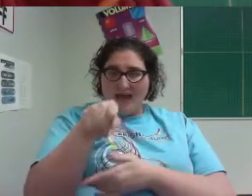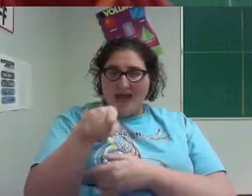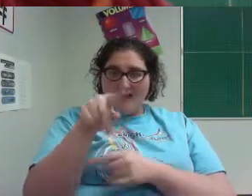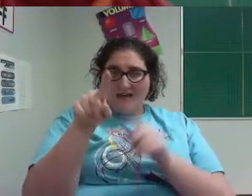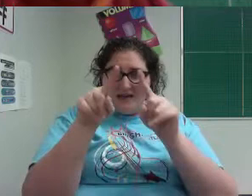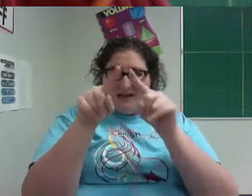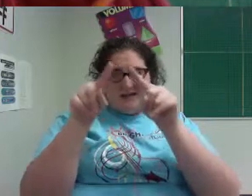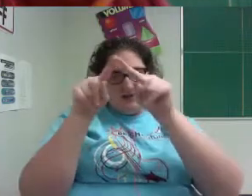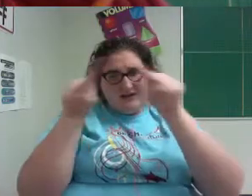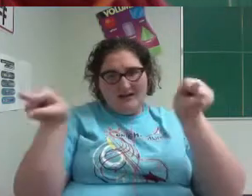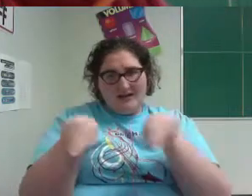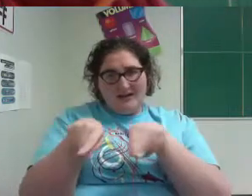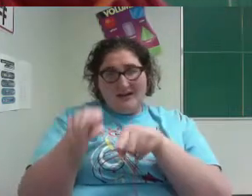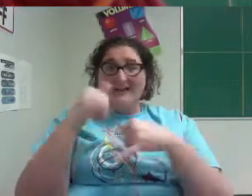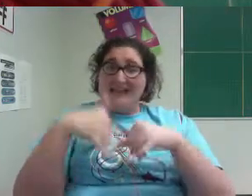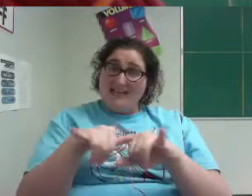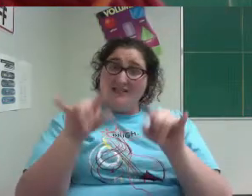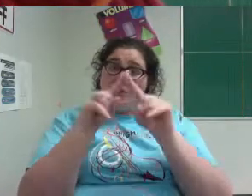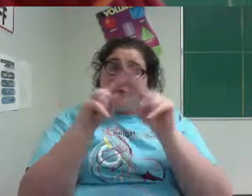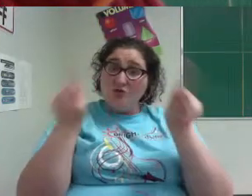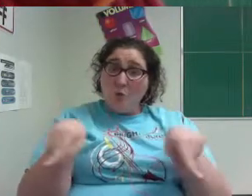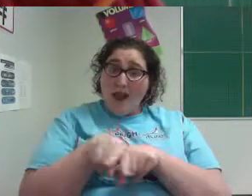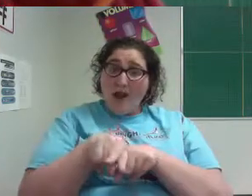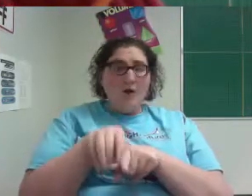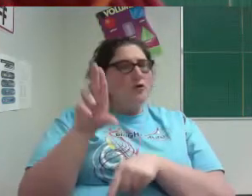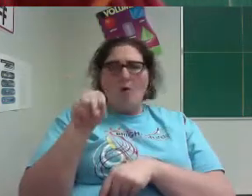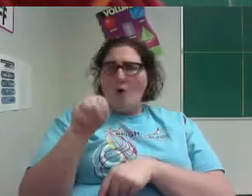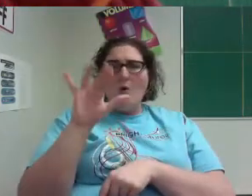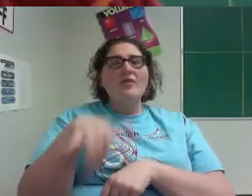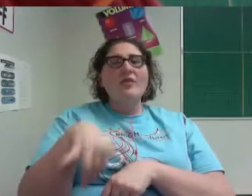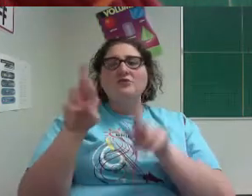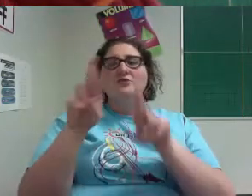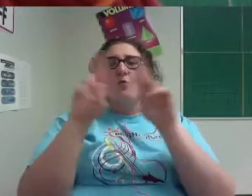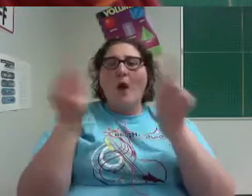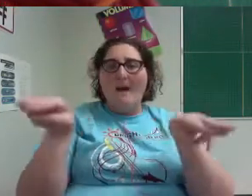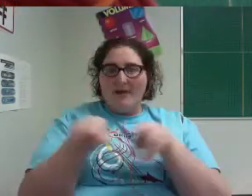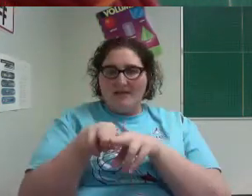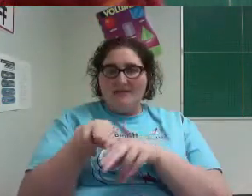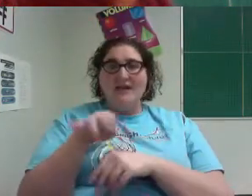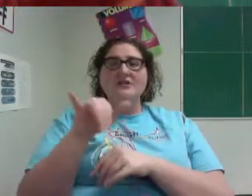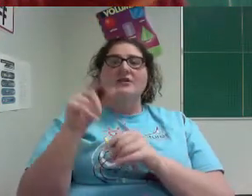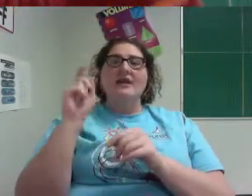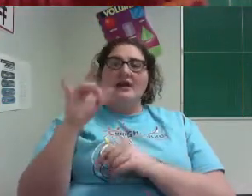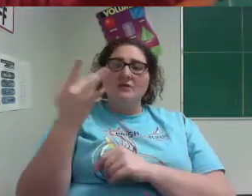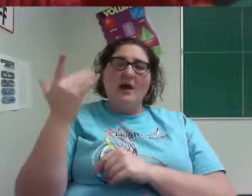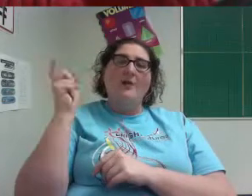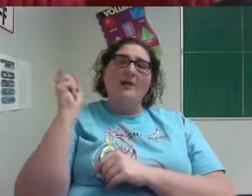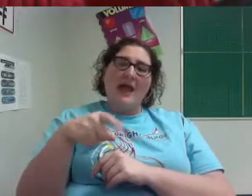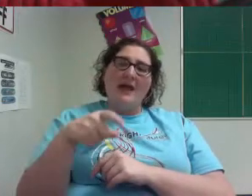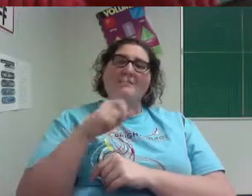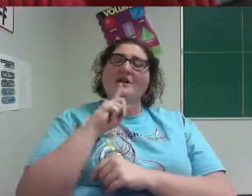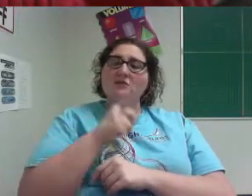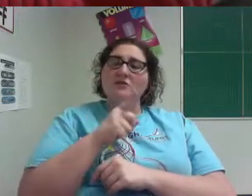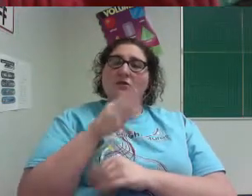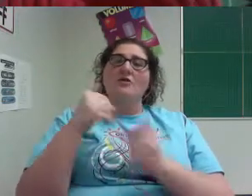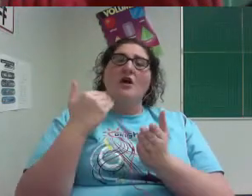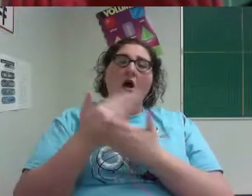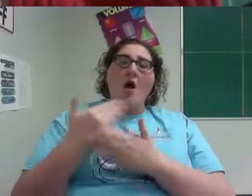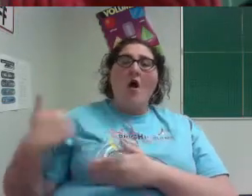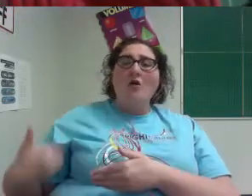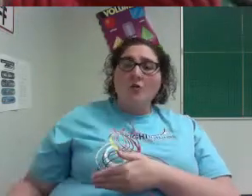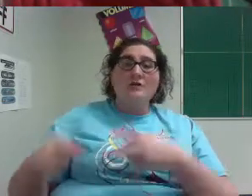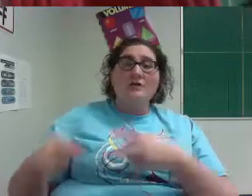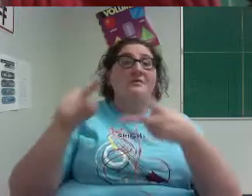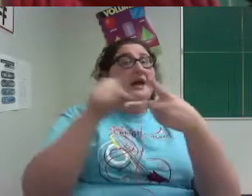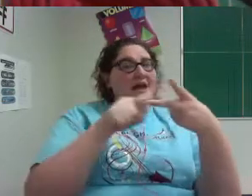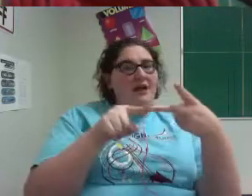figure, is that still a square? Well, no, that's a rhombus. And so that's why we need to make sure that we have all